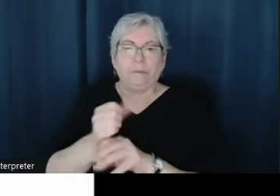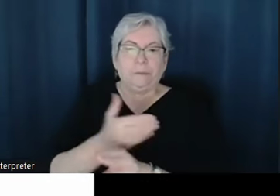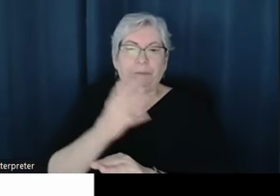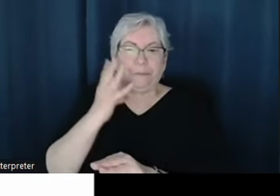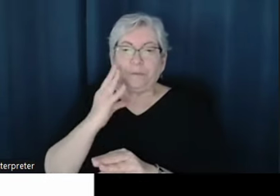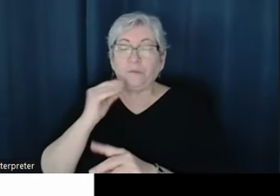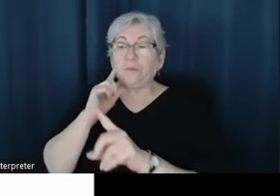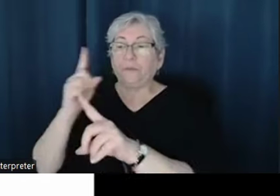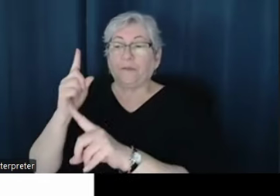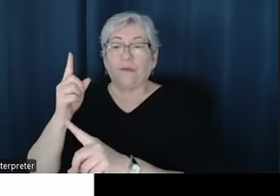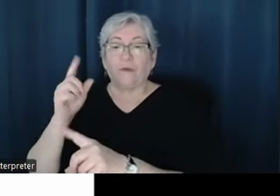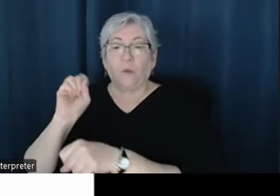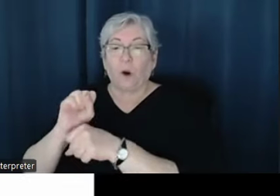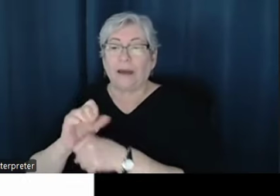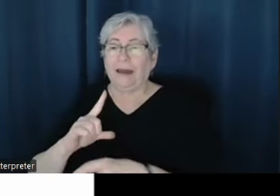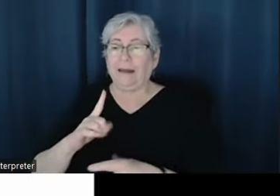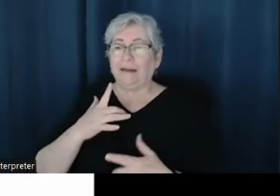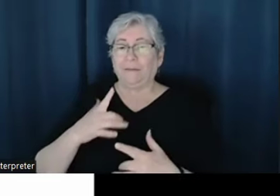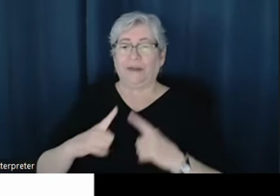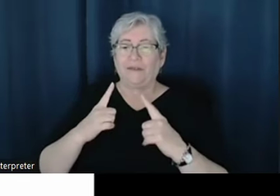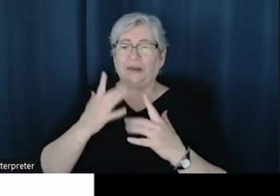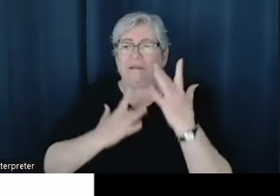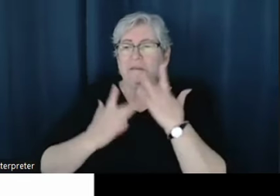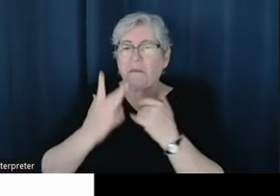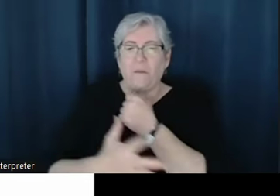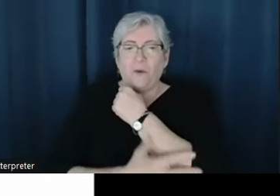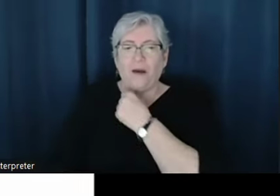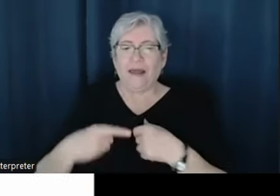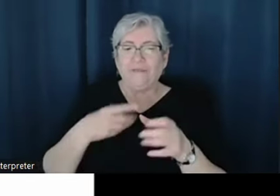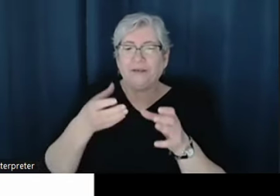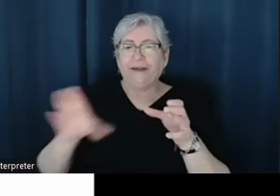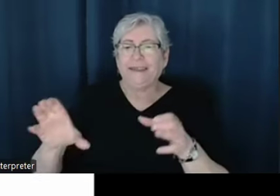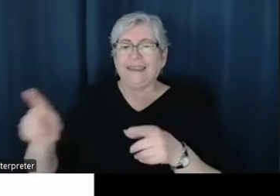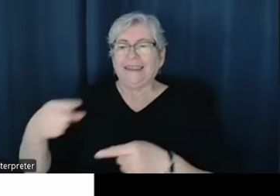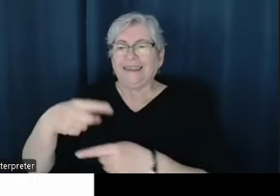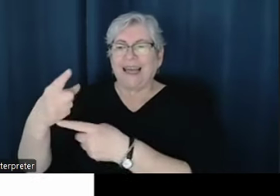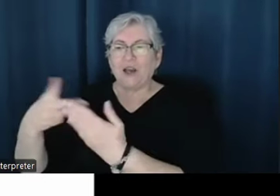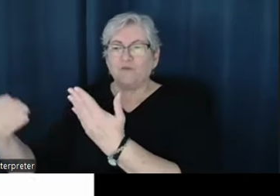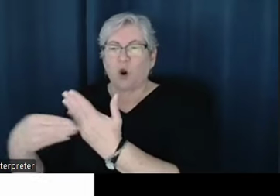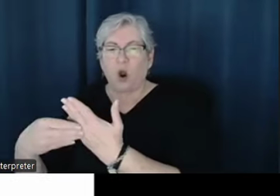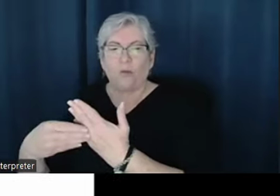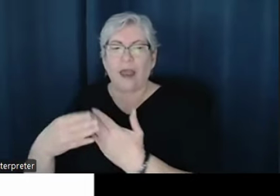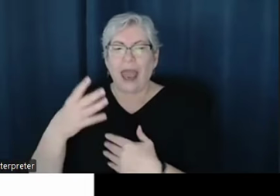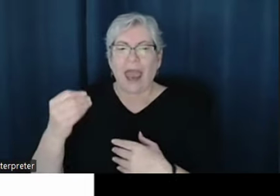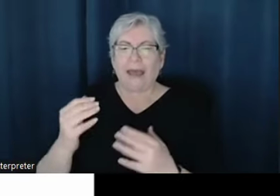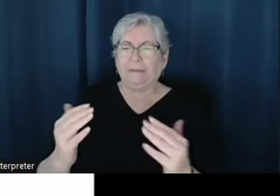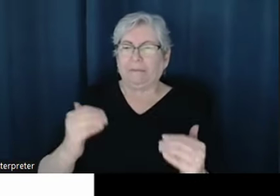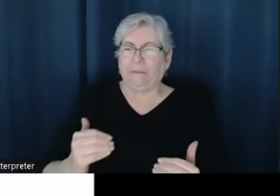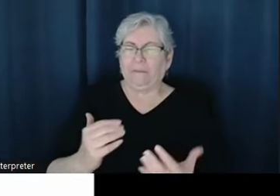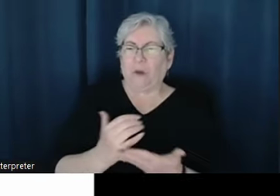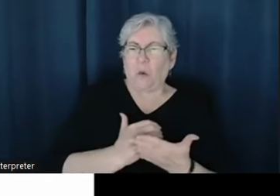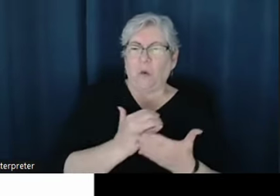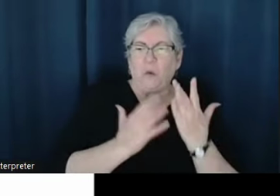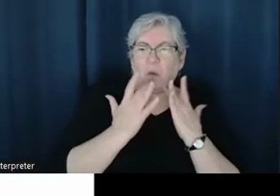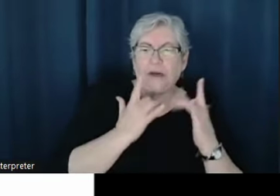prospects, living in poverty, and too often ending up in segregated day programs and sub-minimum wages needs to come